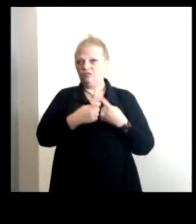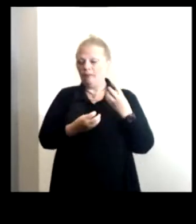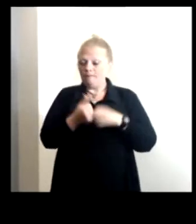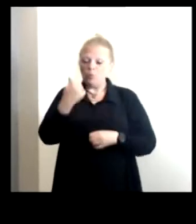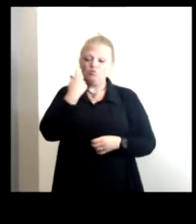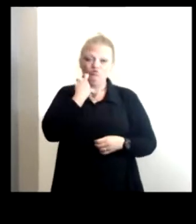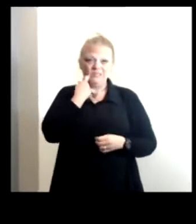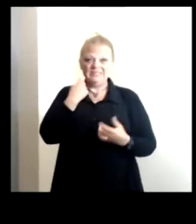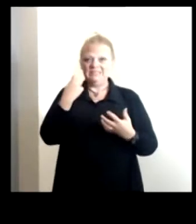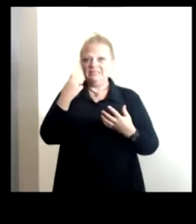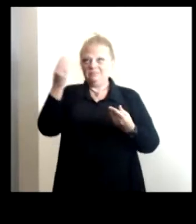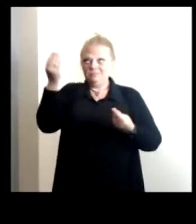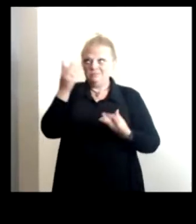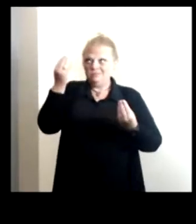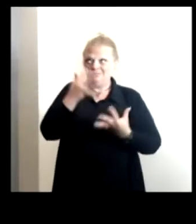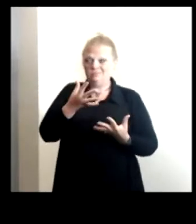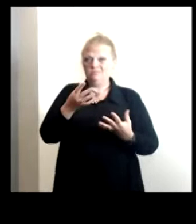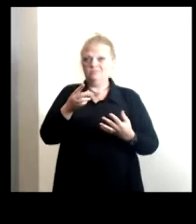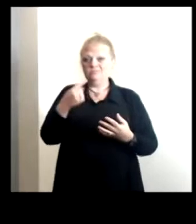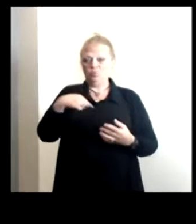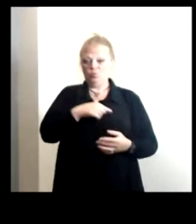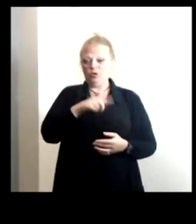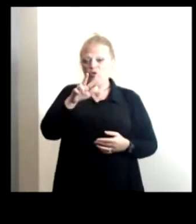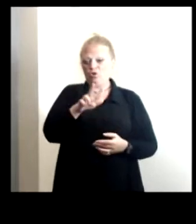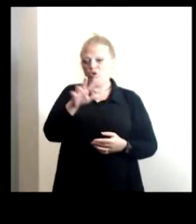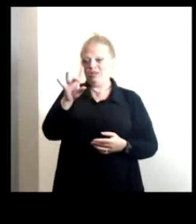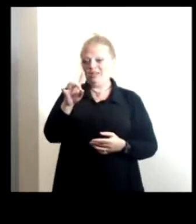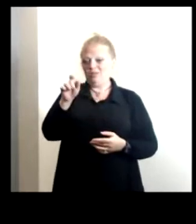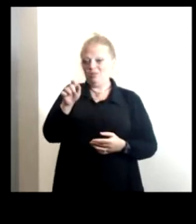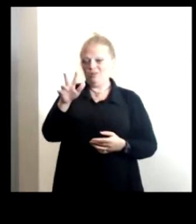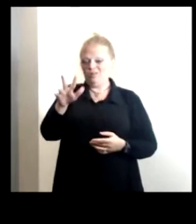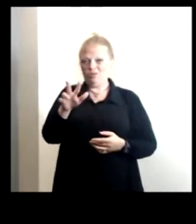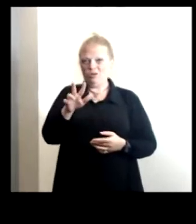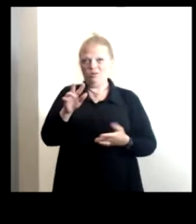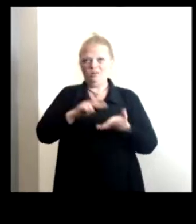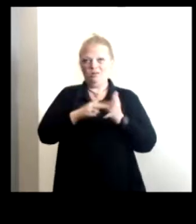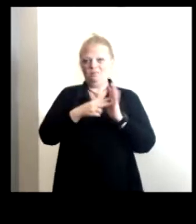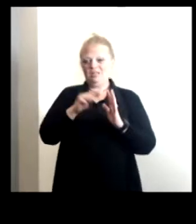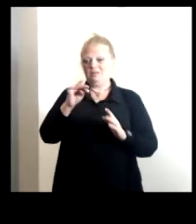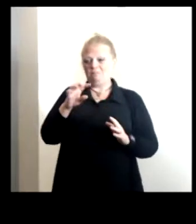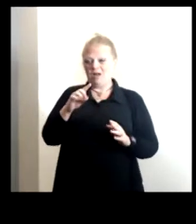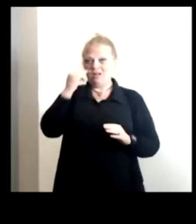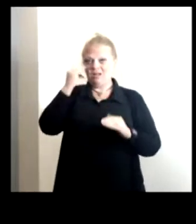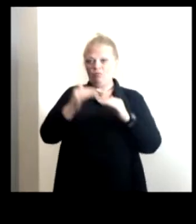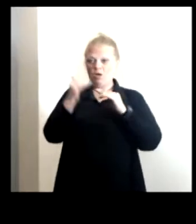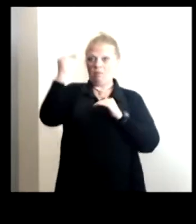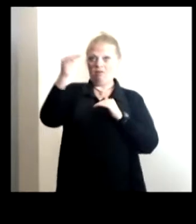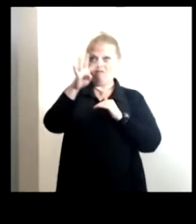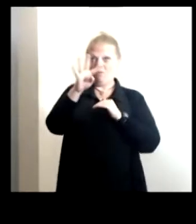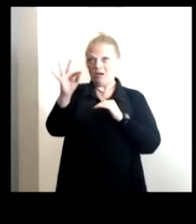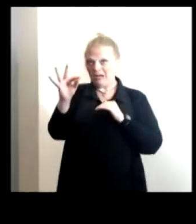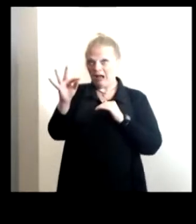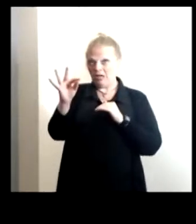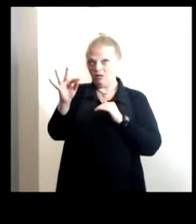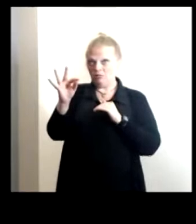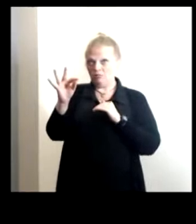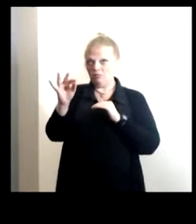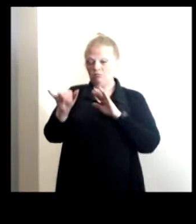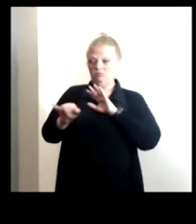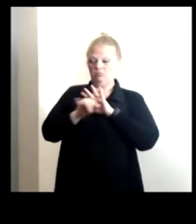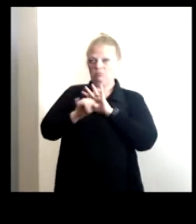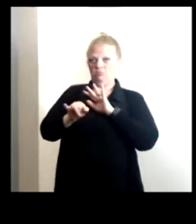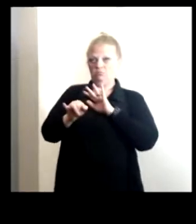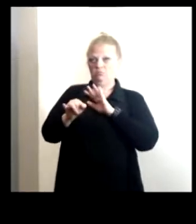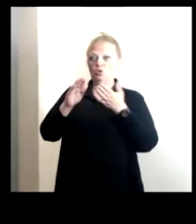recent day's data as of yesterday, we are currently at 38.3, which is moderate. If we get above 49, we will then be identified